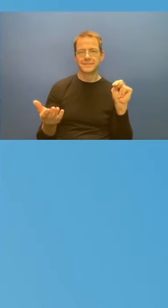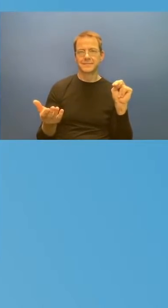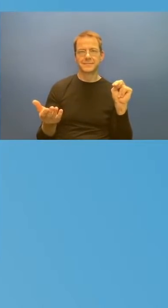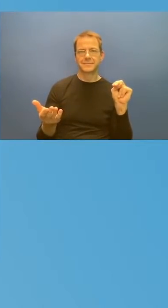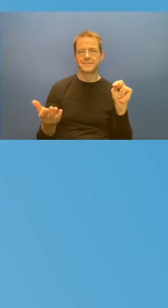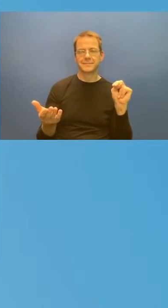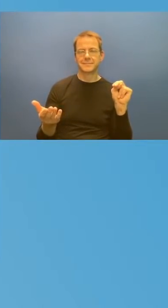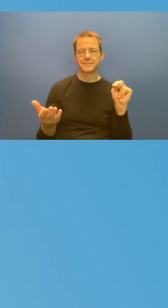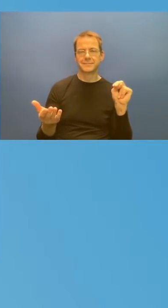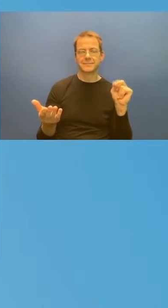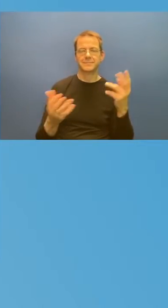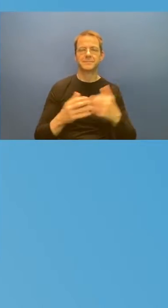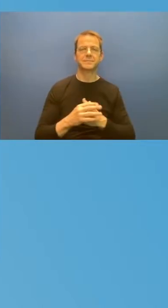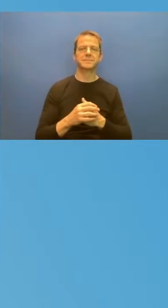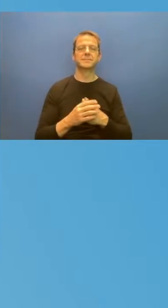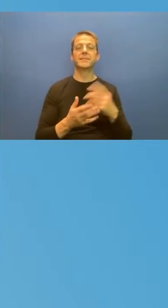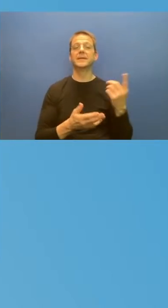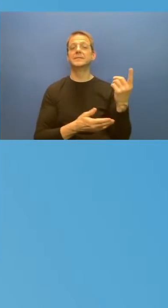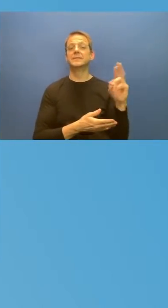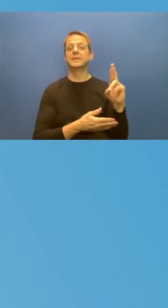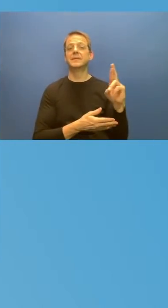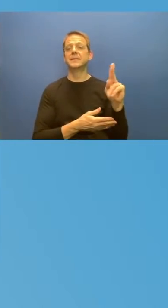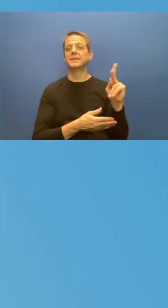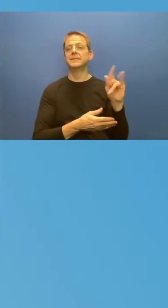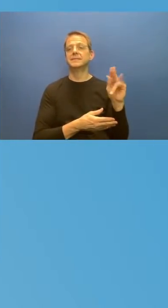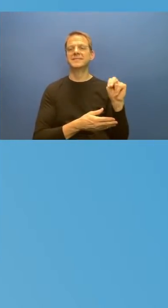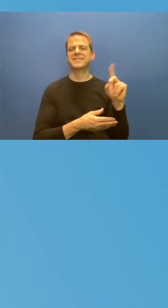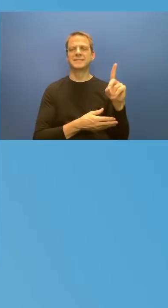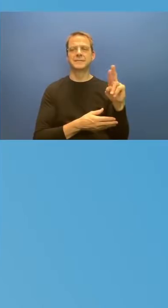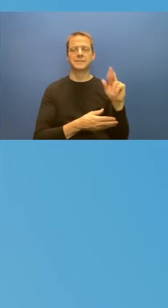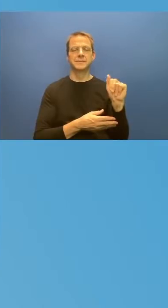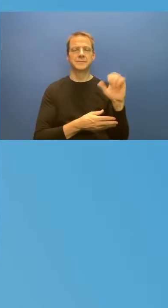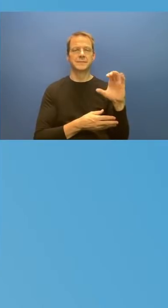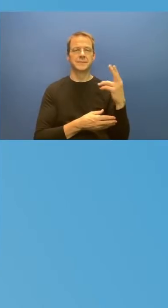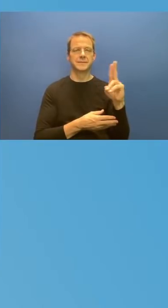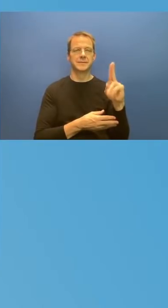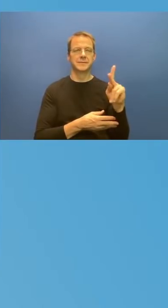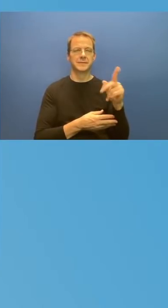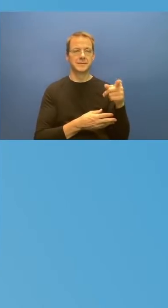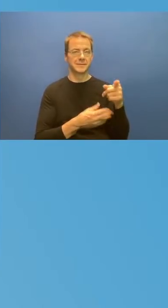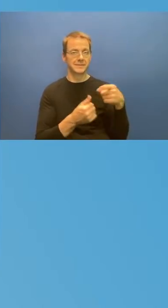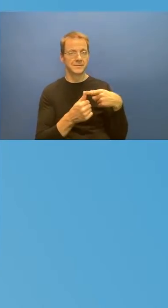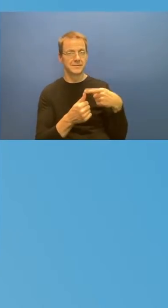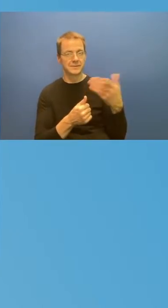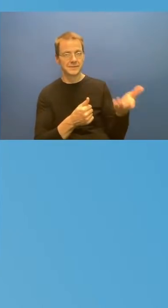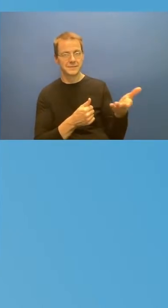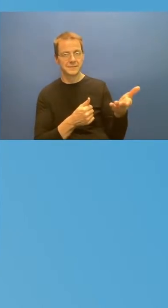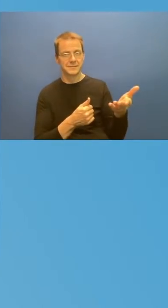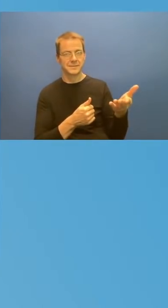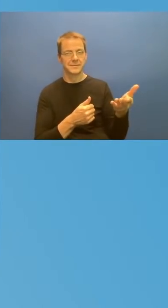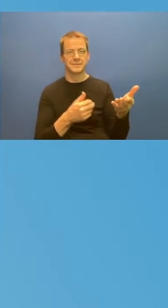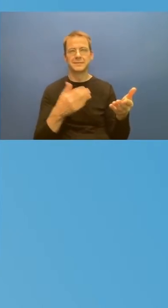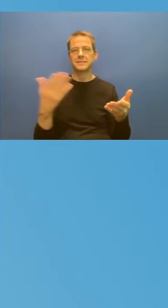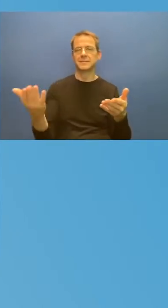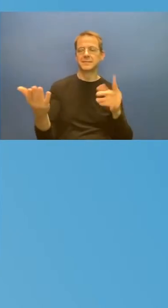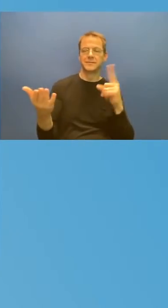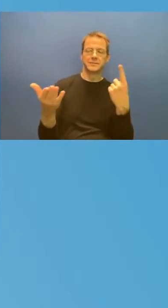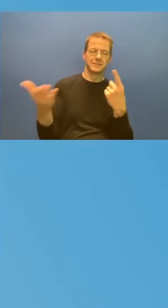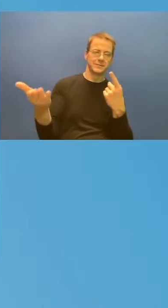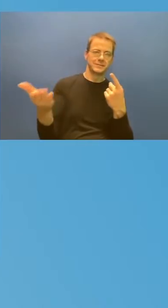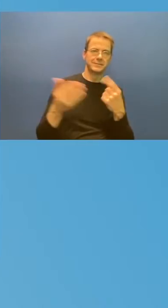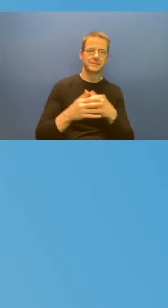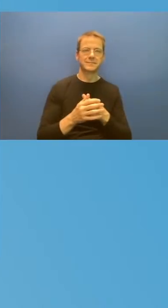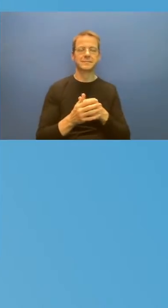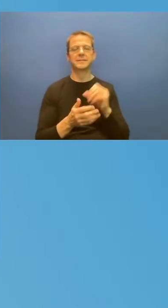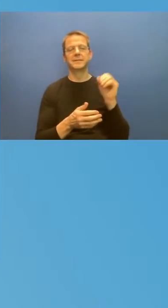Listen, what do we know and what do we not know? There's a large chasm right now in regards to our knowledge on Omicron, right?